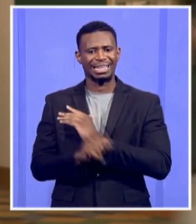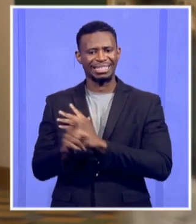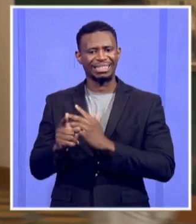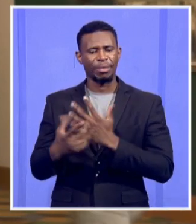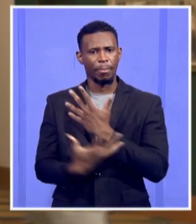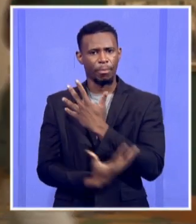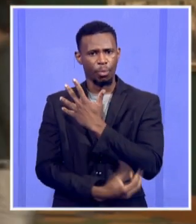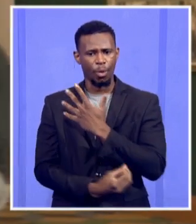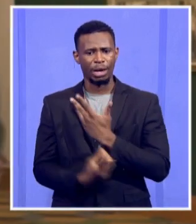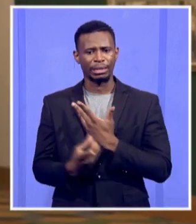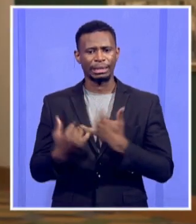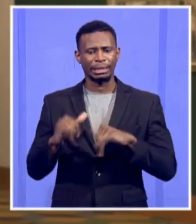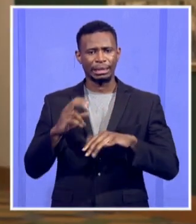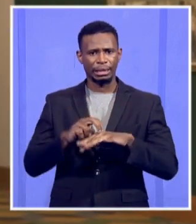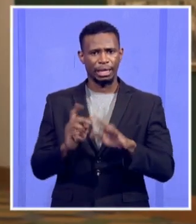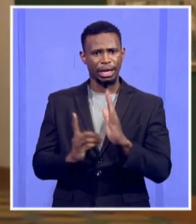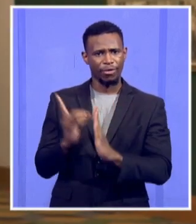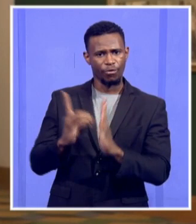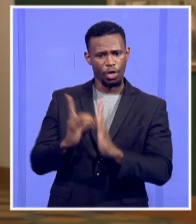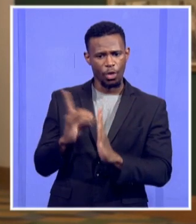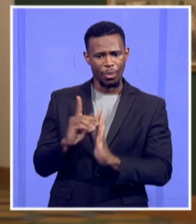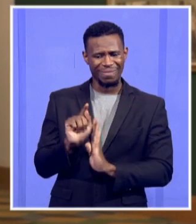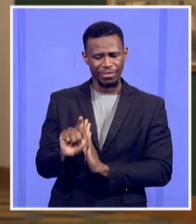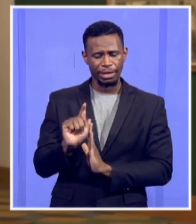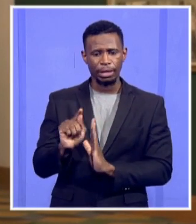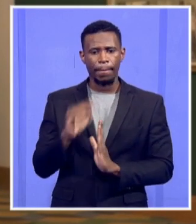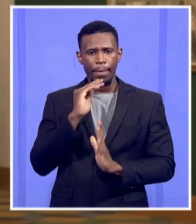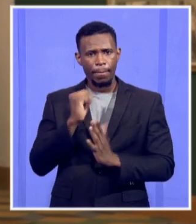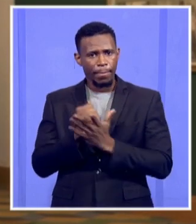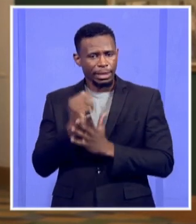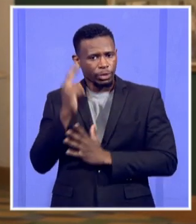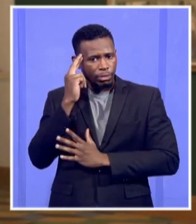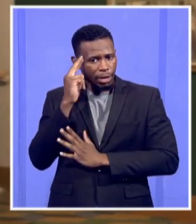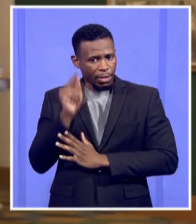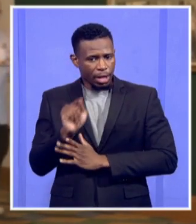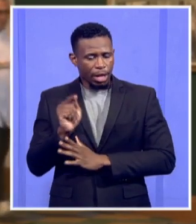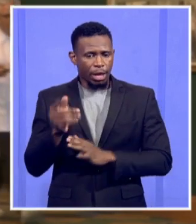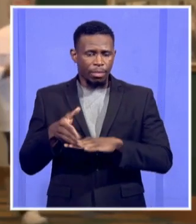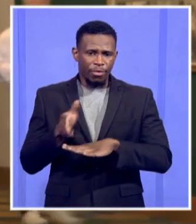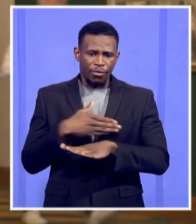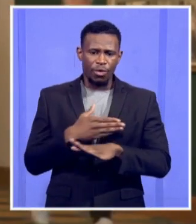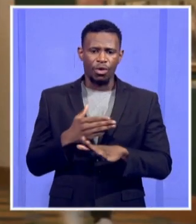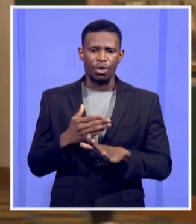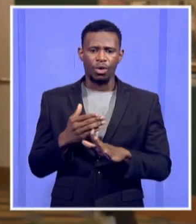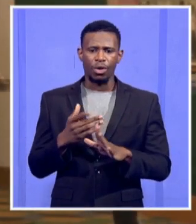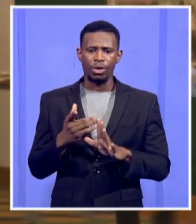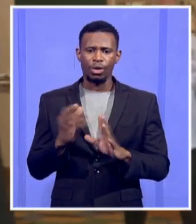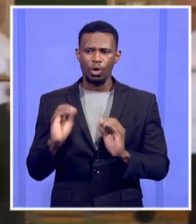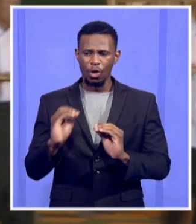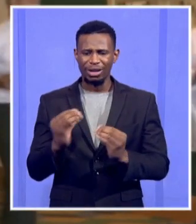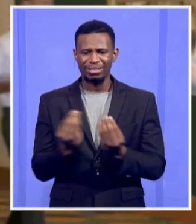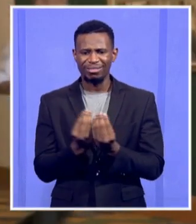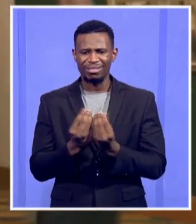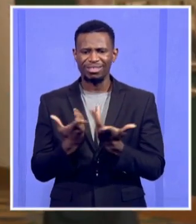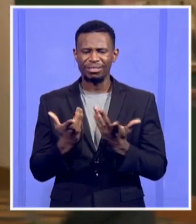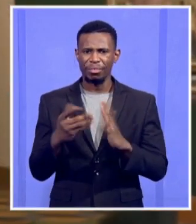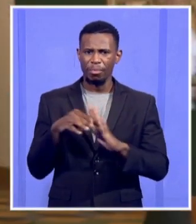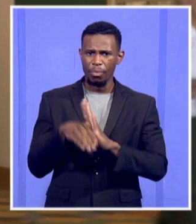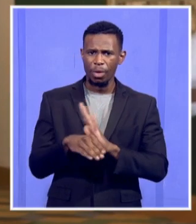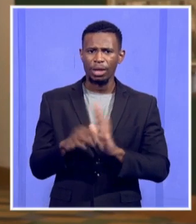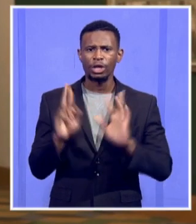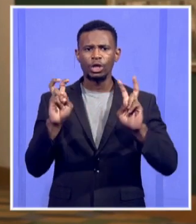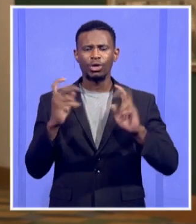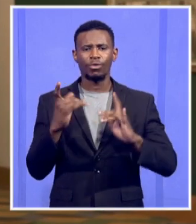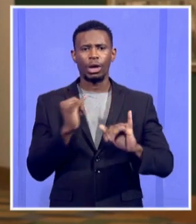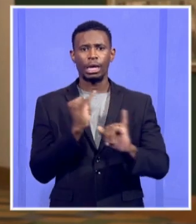previous disadvantages that were there, particularly when you come to issues related to industrialization. You know that